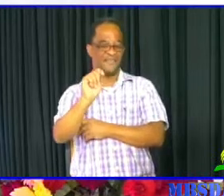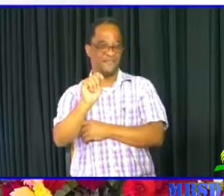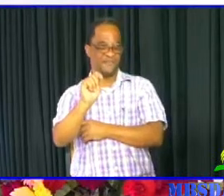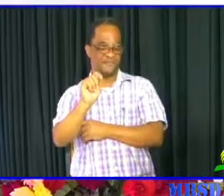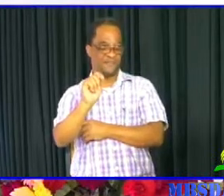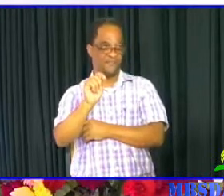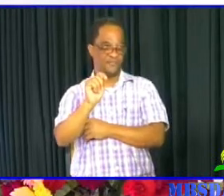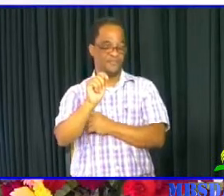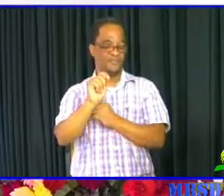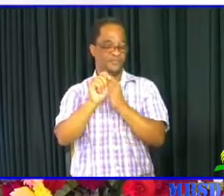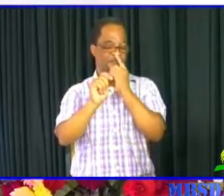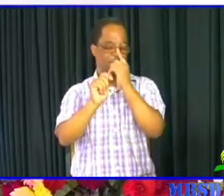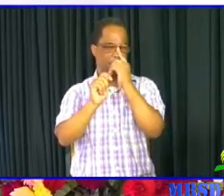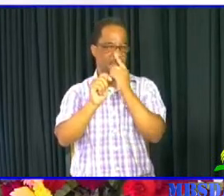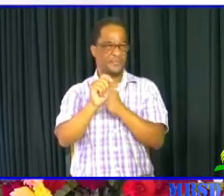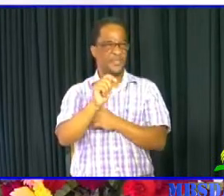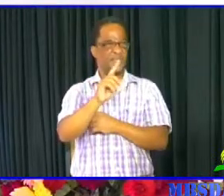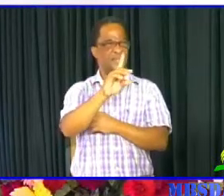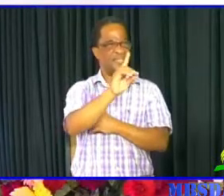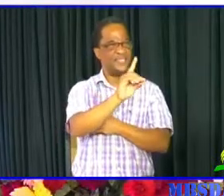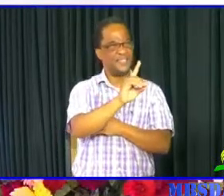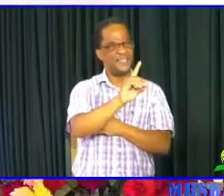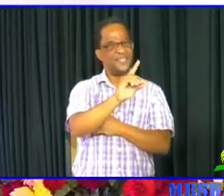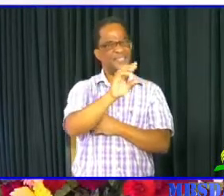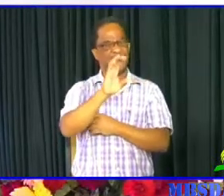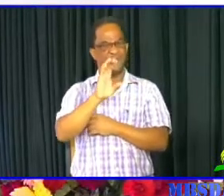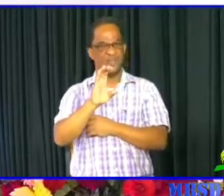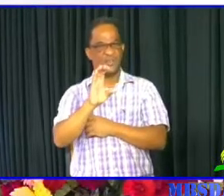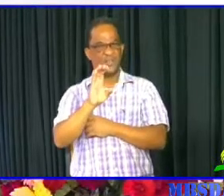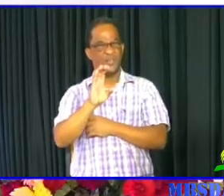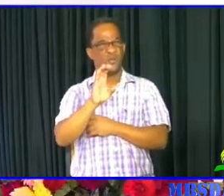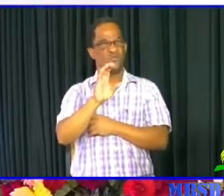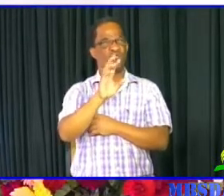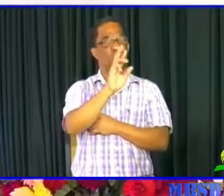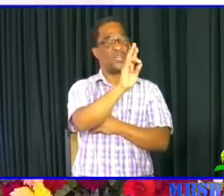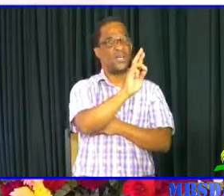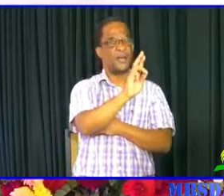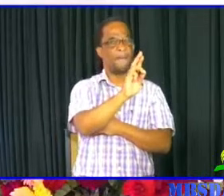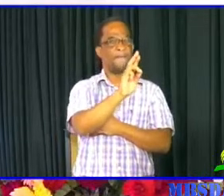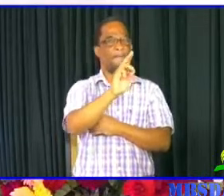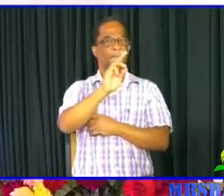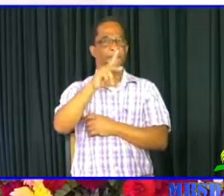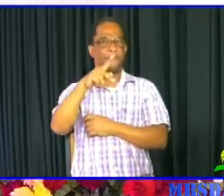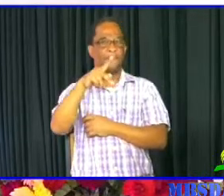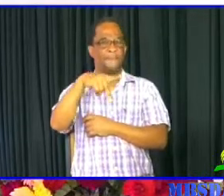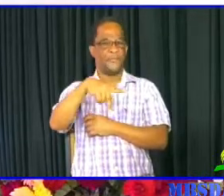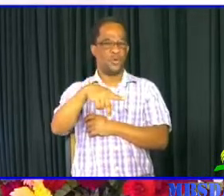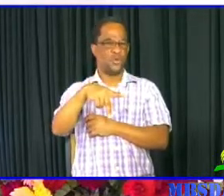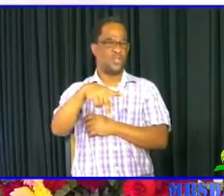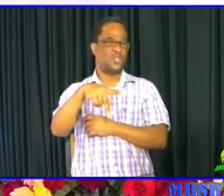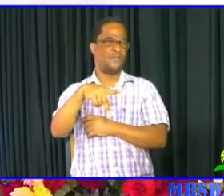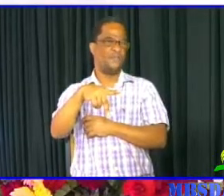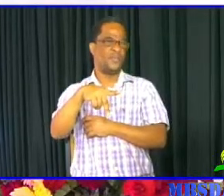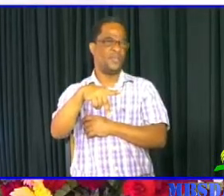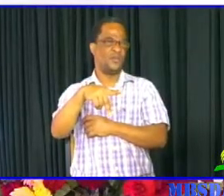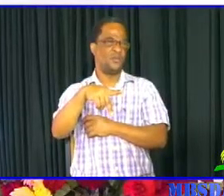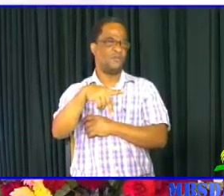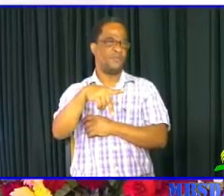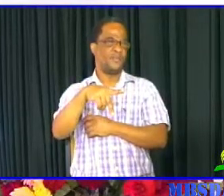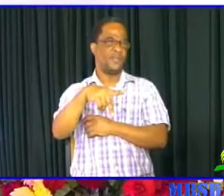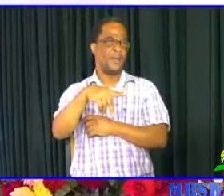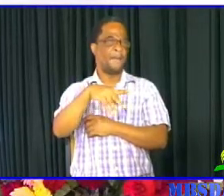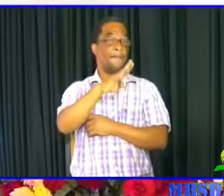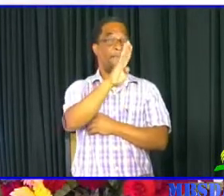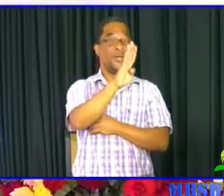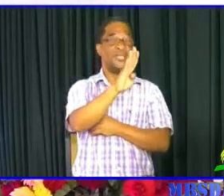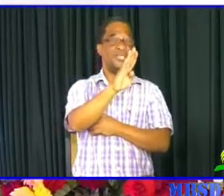Grant is also there. Nadine Silvera, Ricardo Porteous, you're in Northeast or in East. We need to check that out. Bonnie